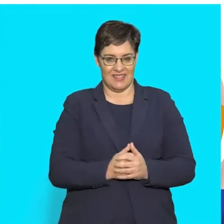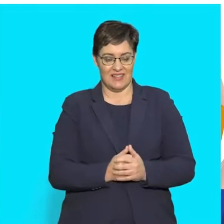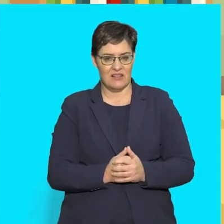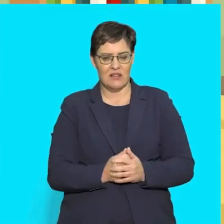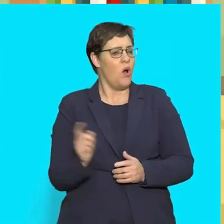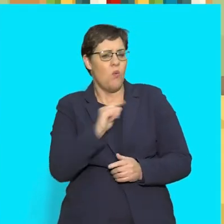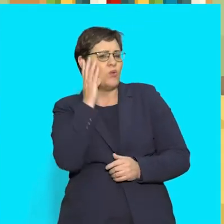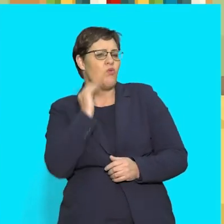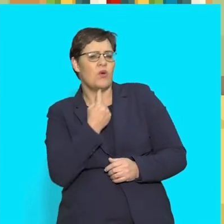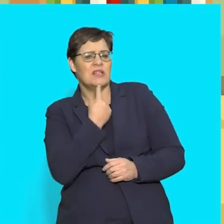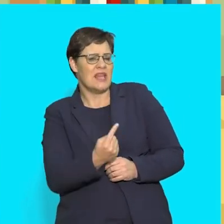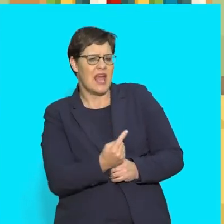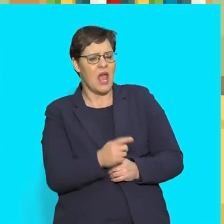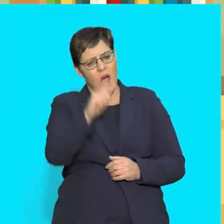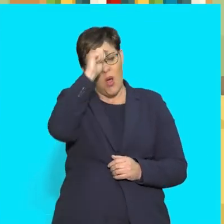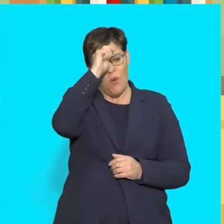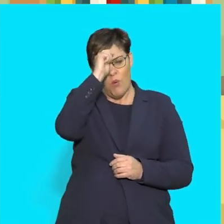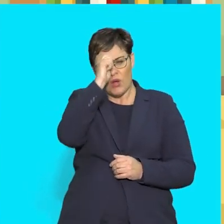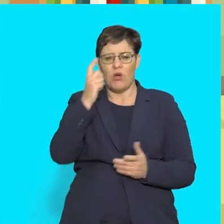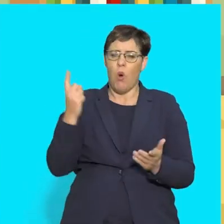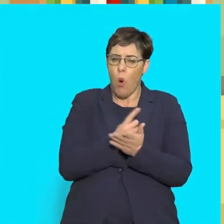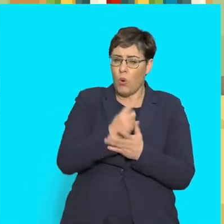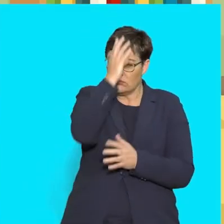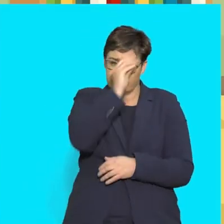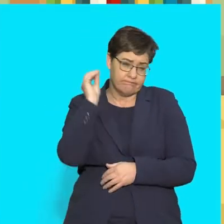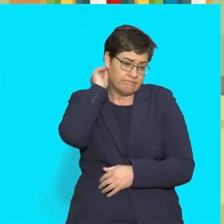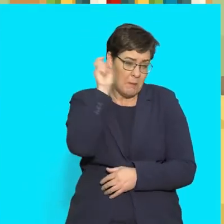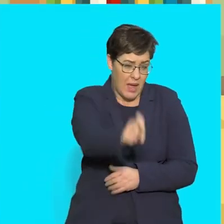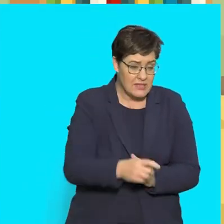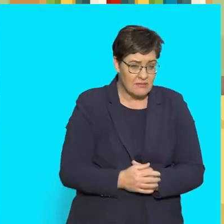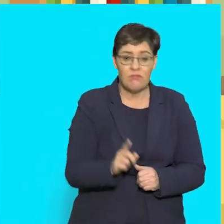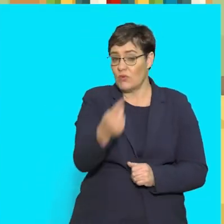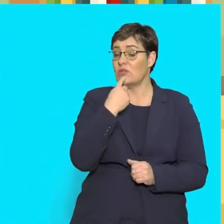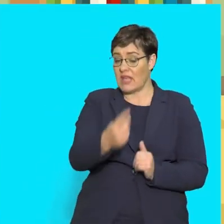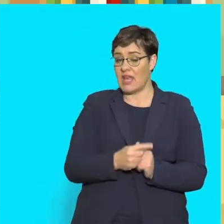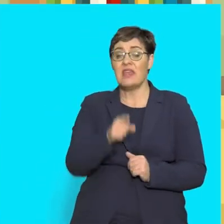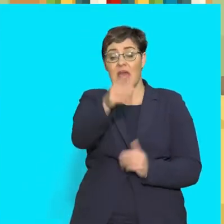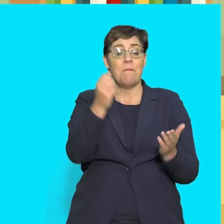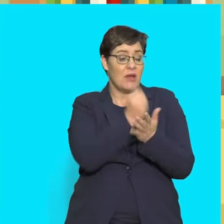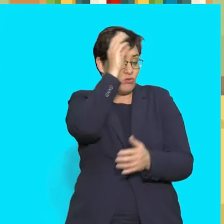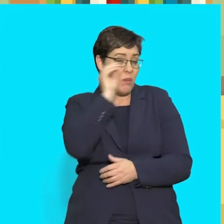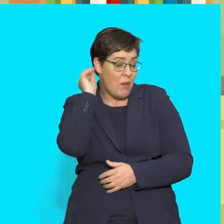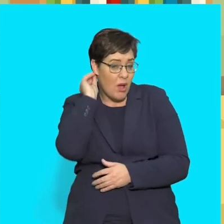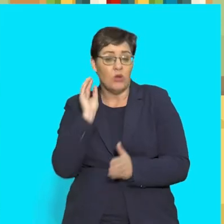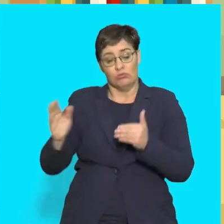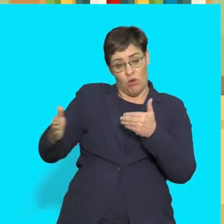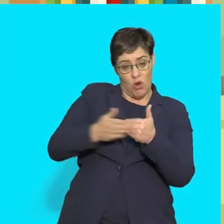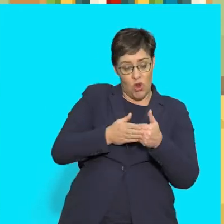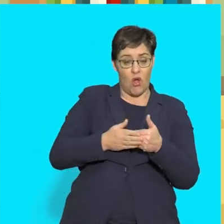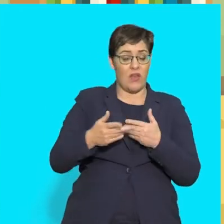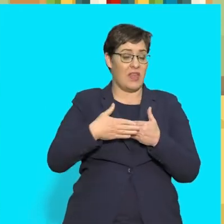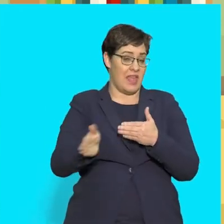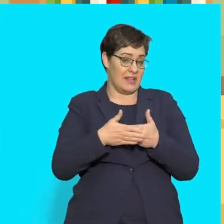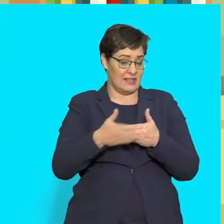terrific! What did Gogo say that the boys must always remember? You say, they must remember to lock the